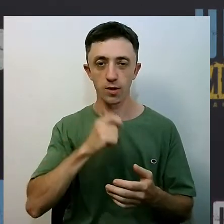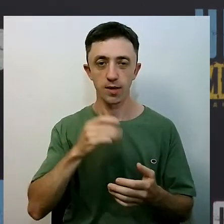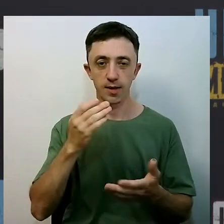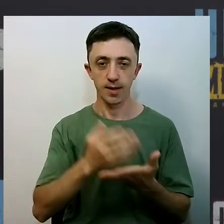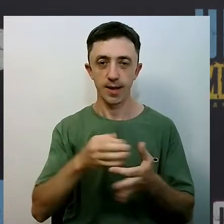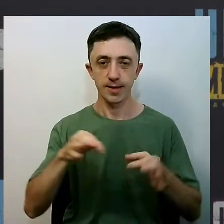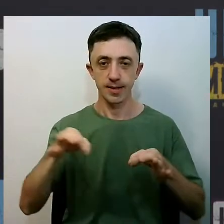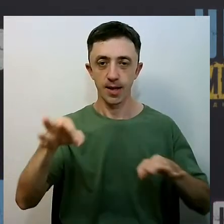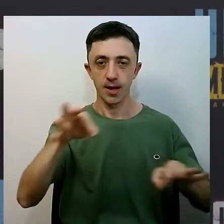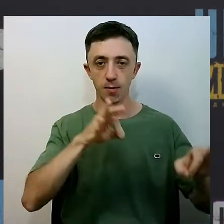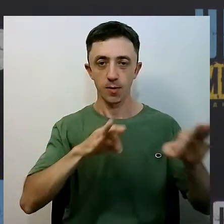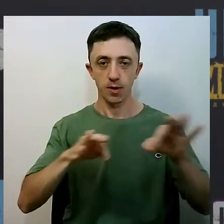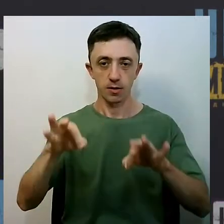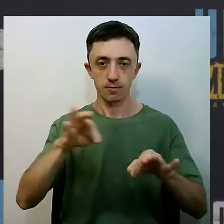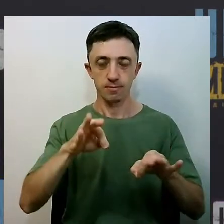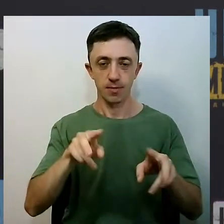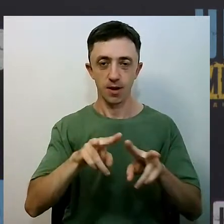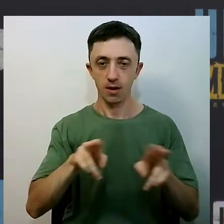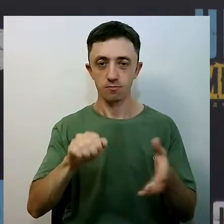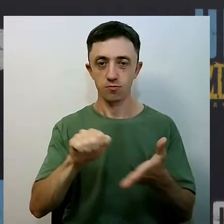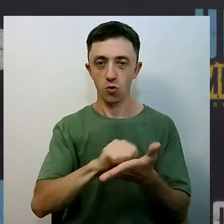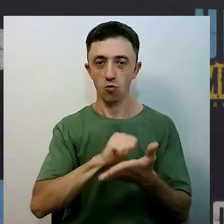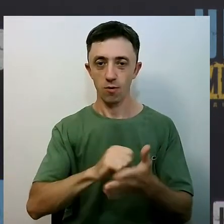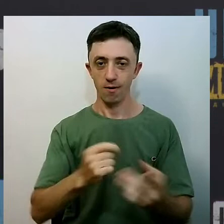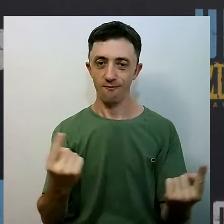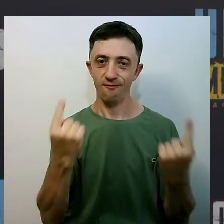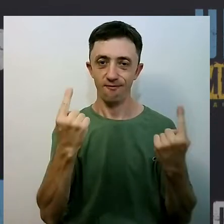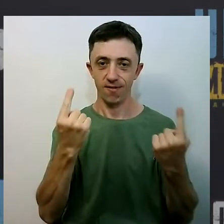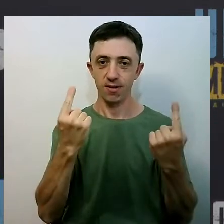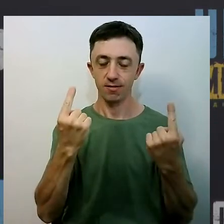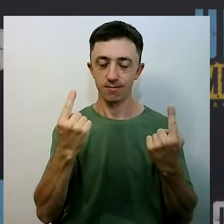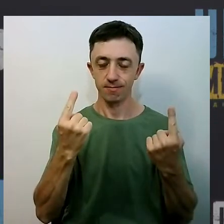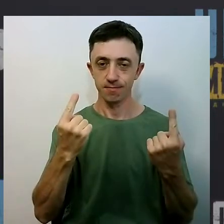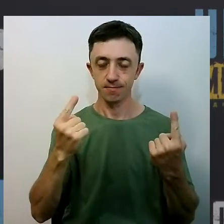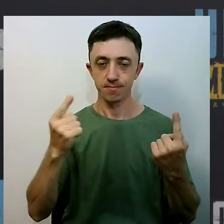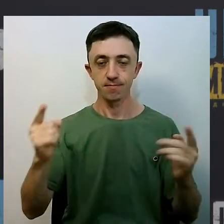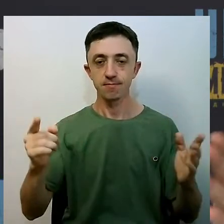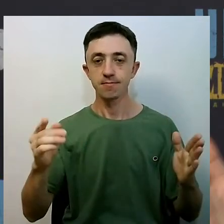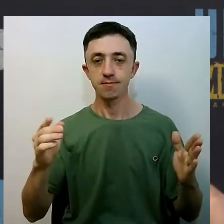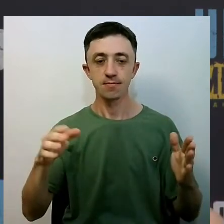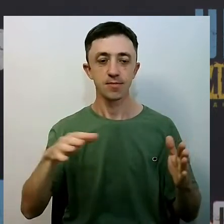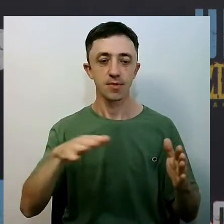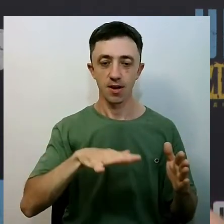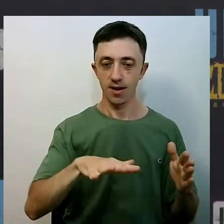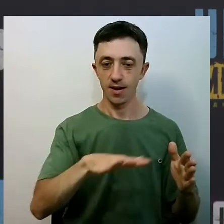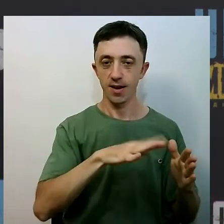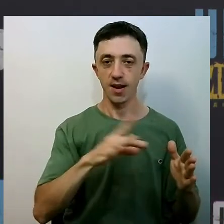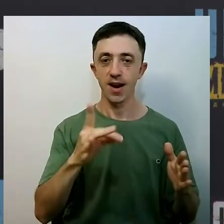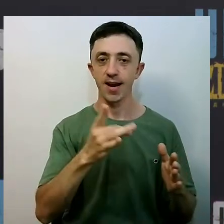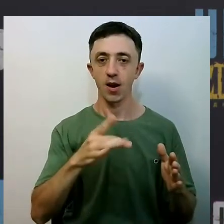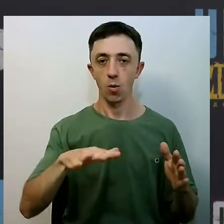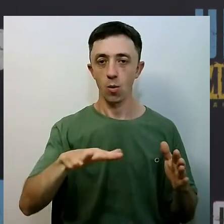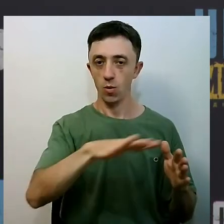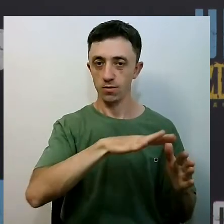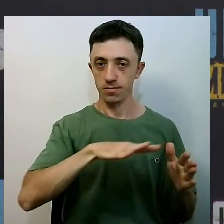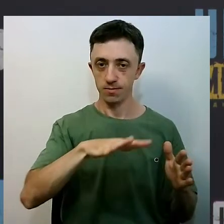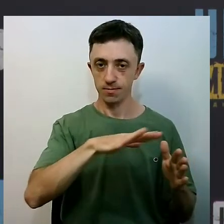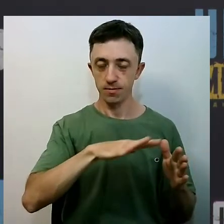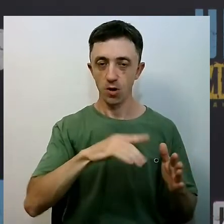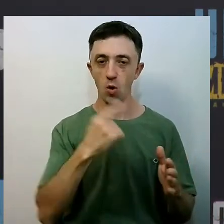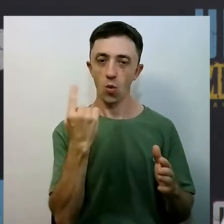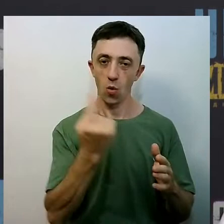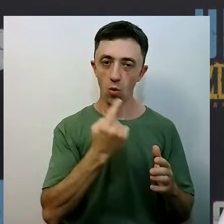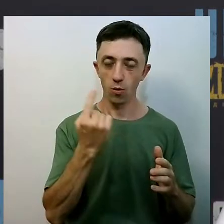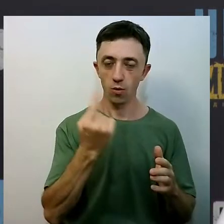big scheme of Ukraine, which is a very important document for us. This is the state level. Then we